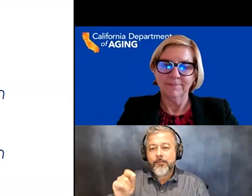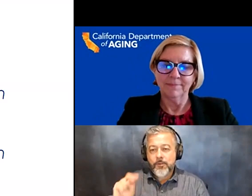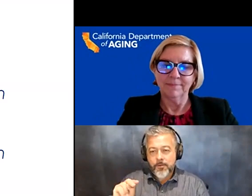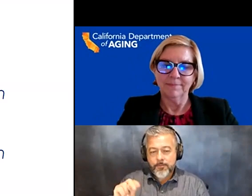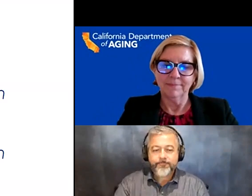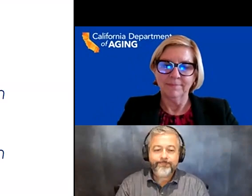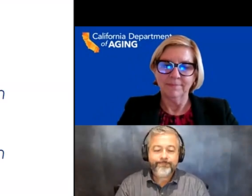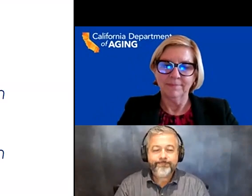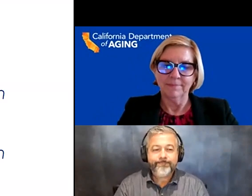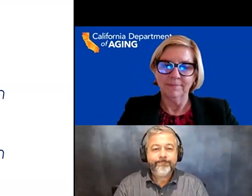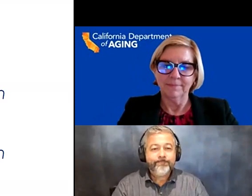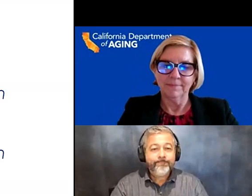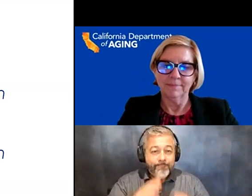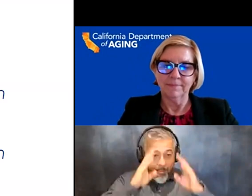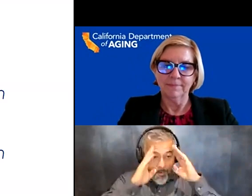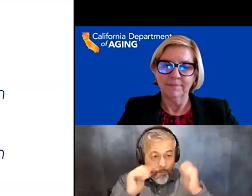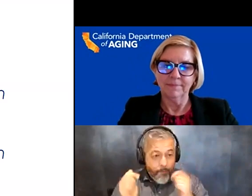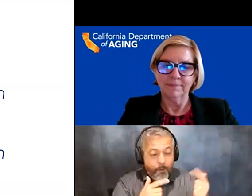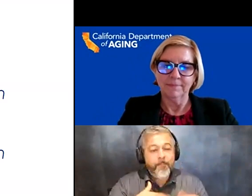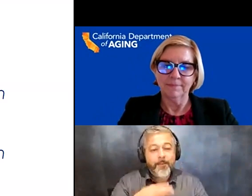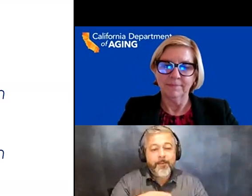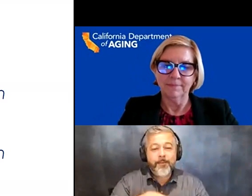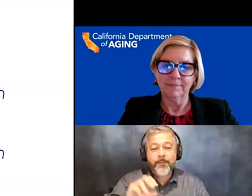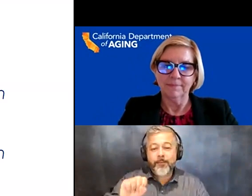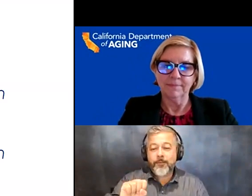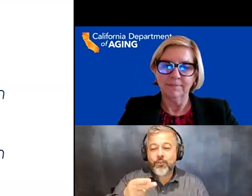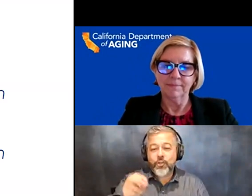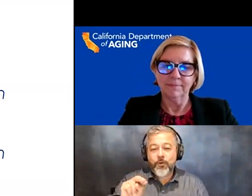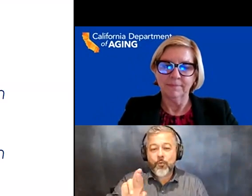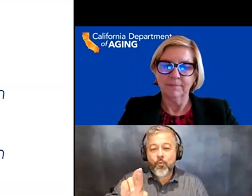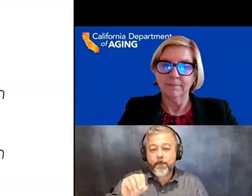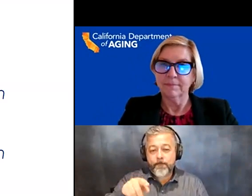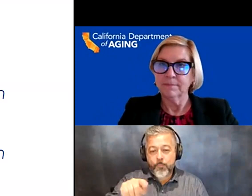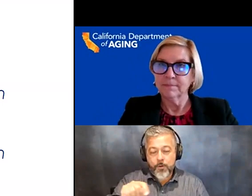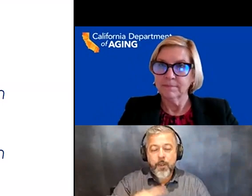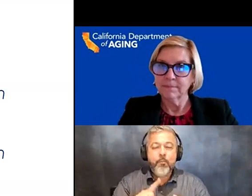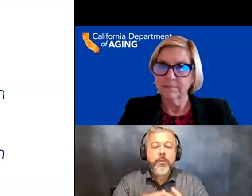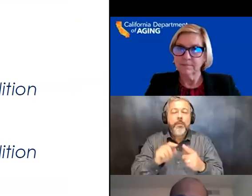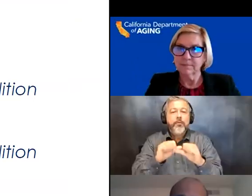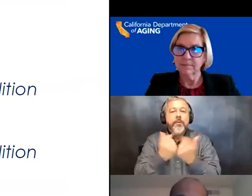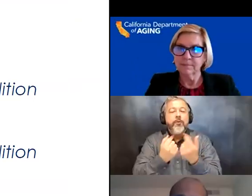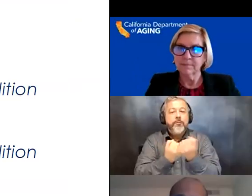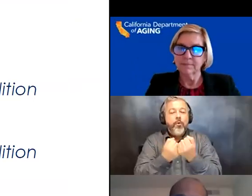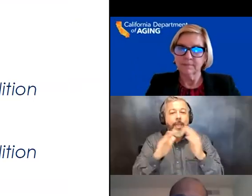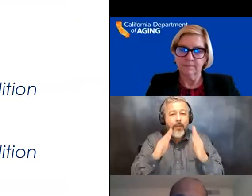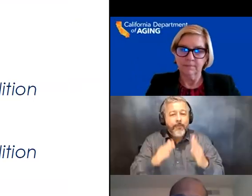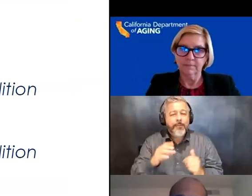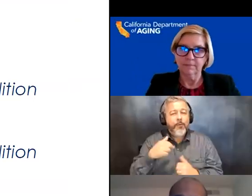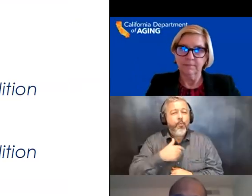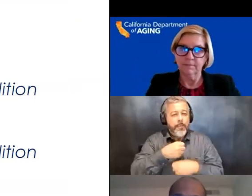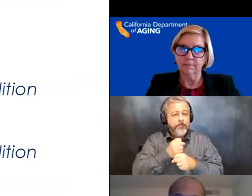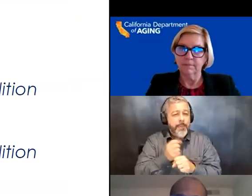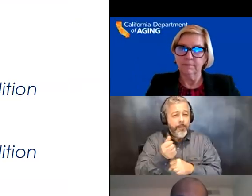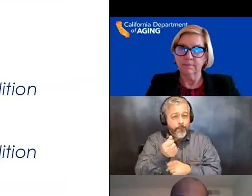Hi, everybody. I'm Sharon Rapport, and I'm with the Corporation for Supportive Housing. We did a few slides, and I don't know if those